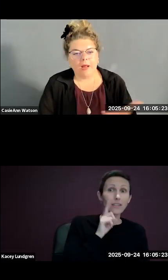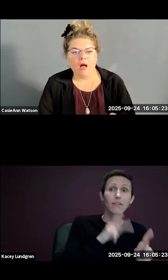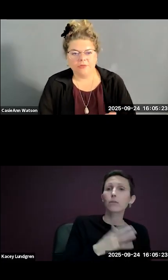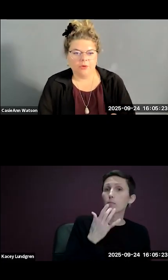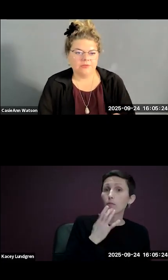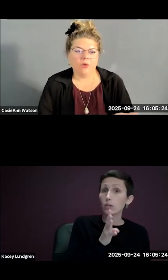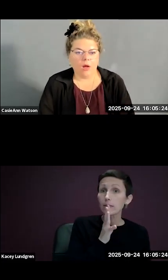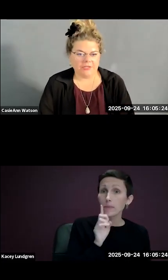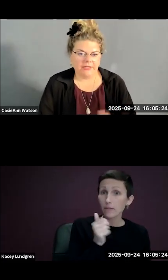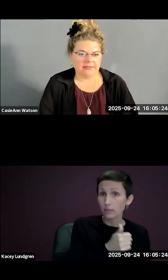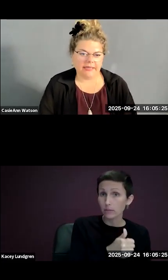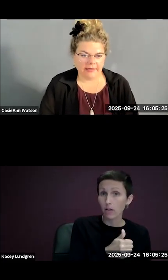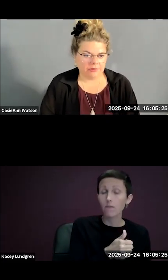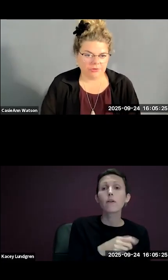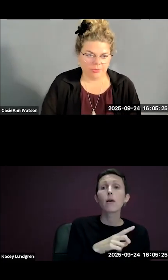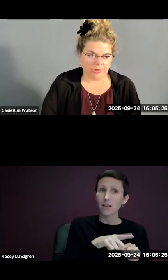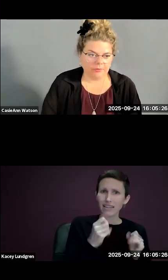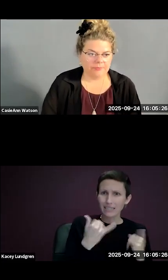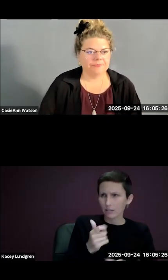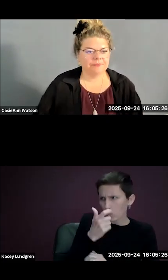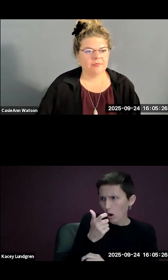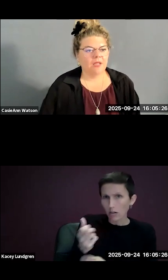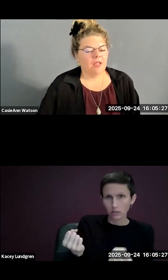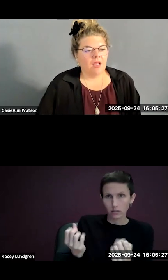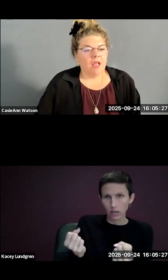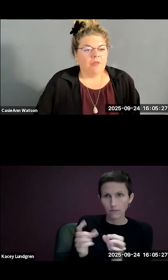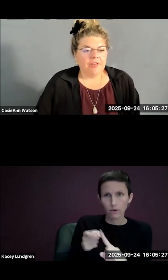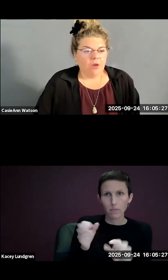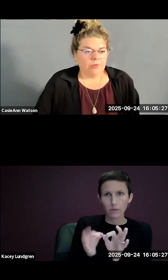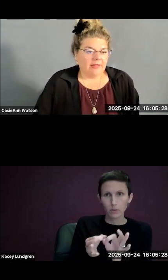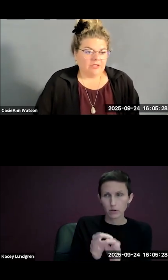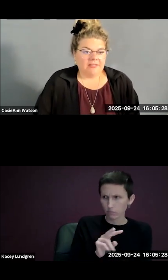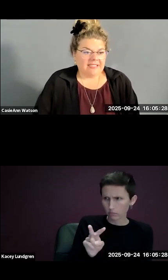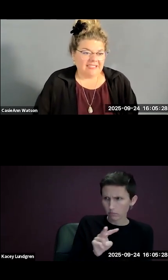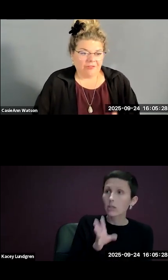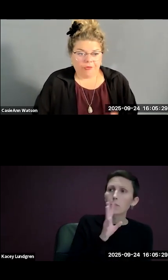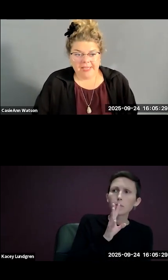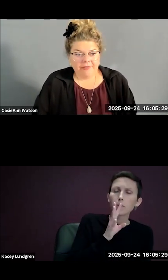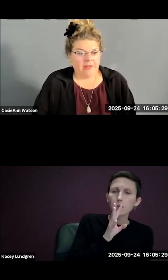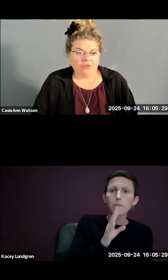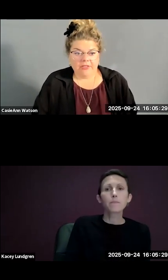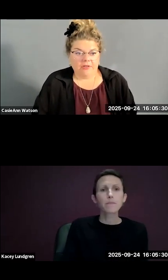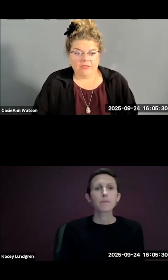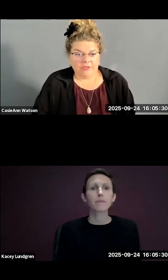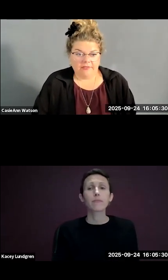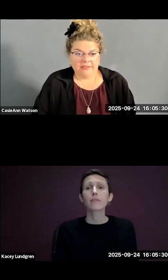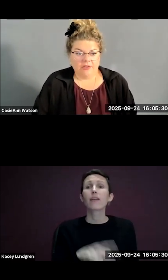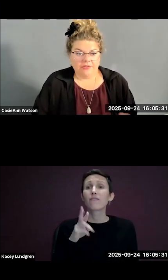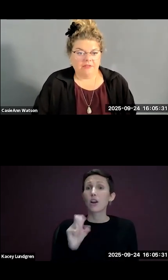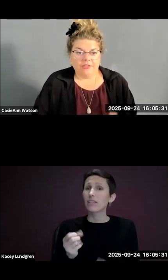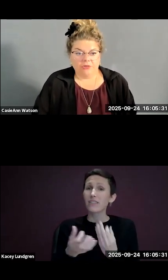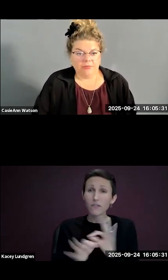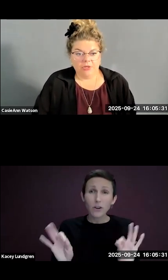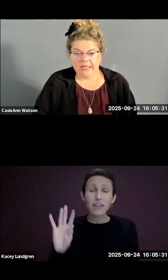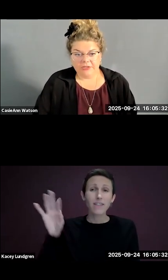well, while also still watching the sign language interpreter. Video relay service is a free federally funded